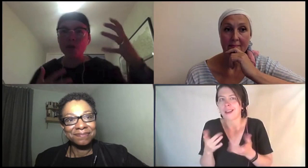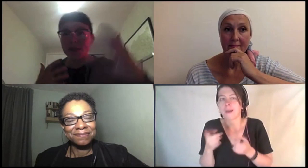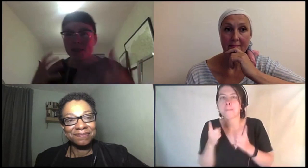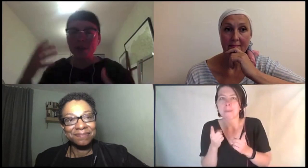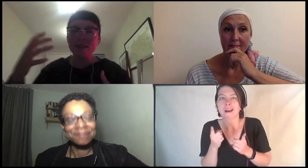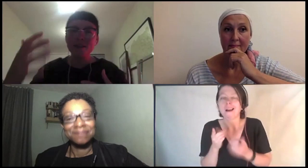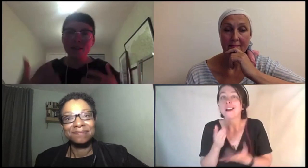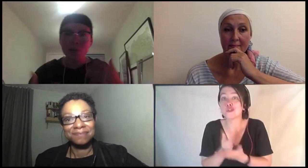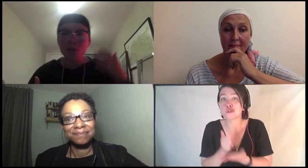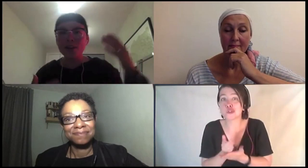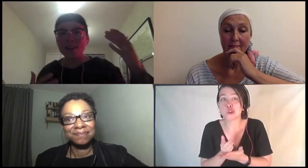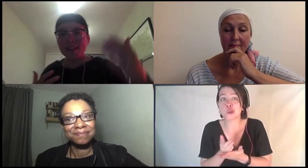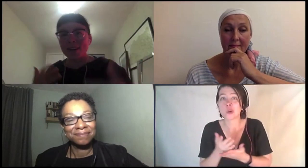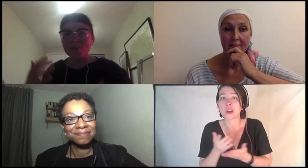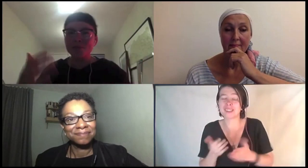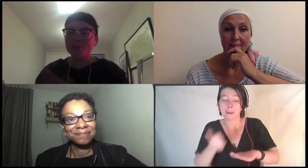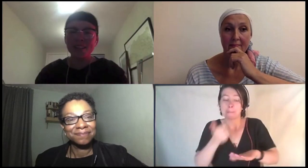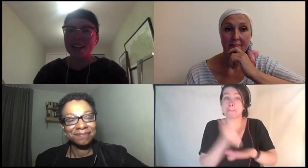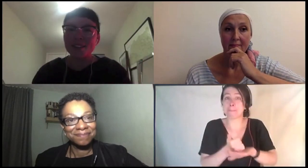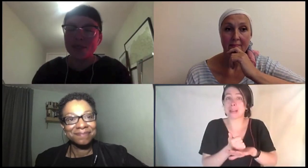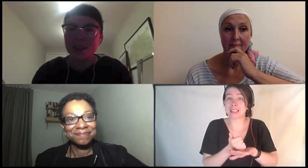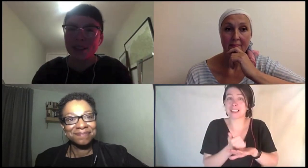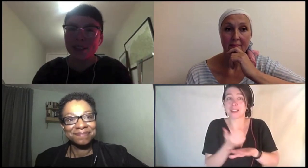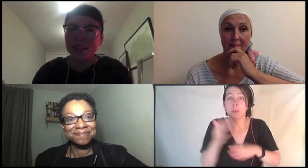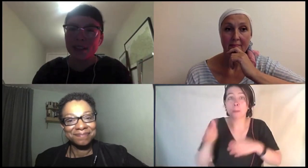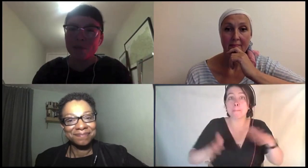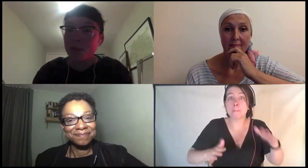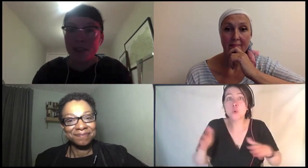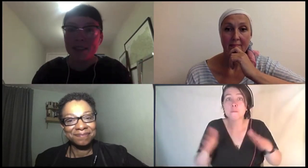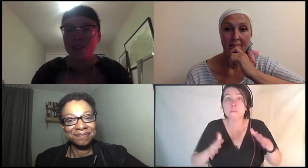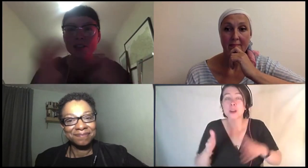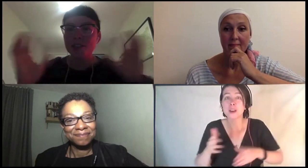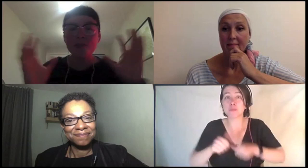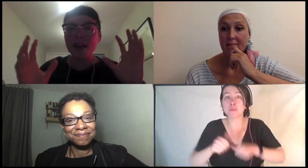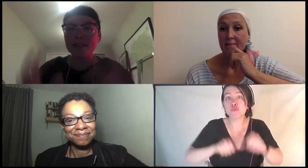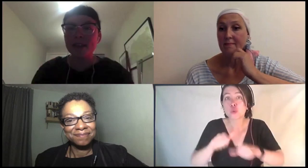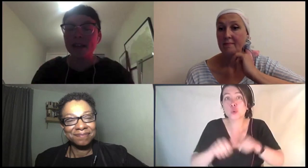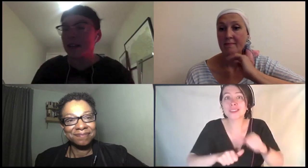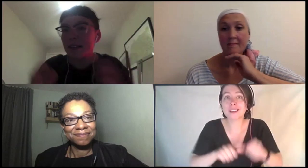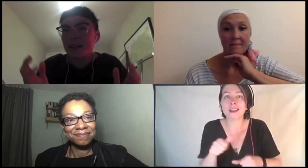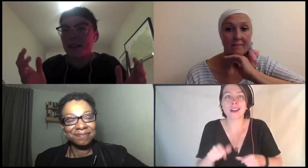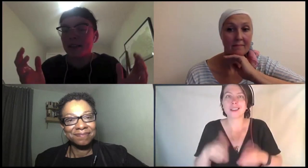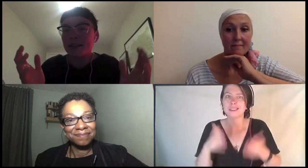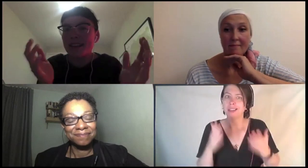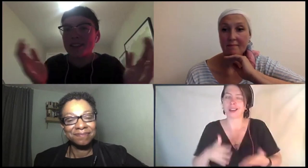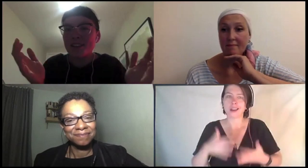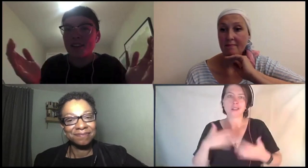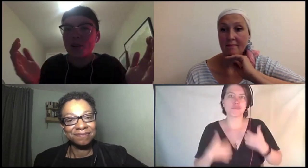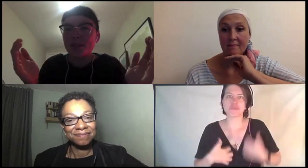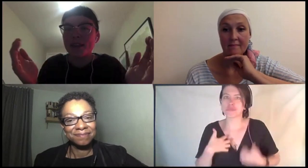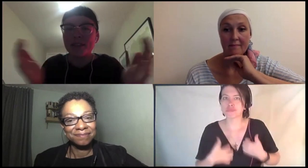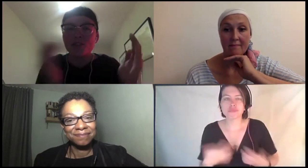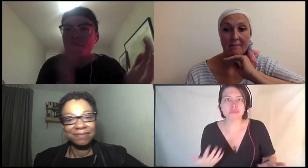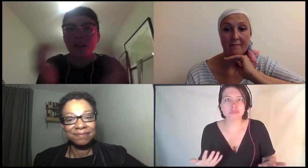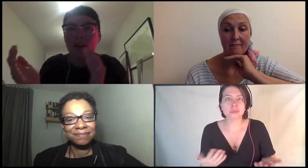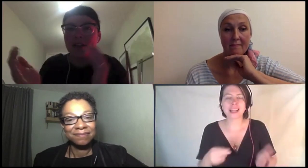movement-based, process-based support kind of process is just so fascinating. And I think, and Nana's not alone